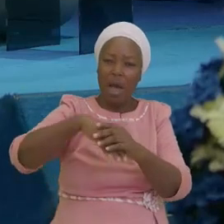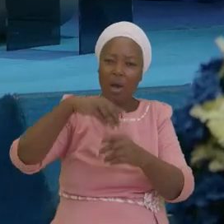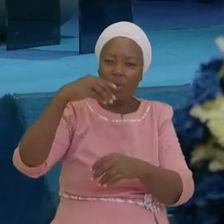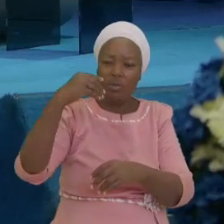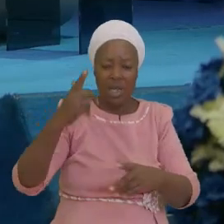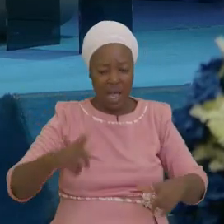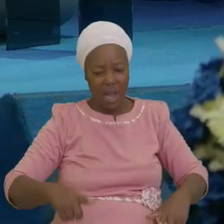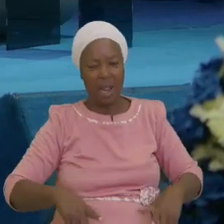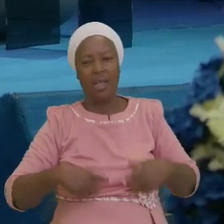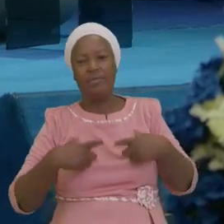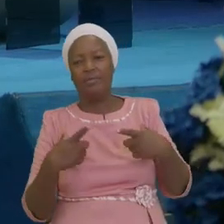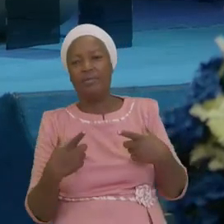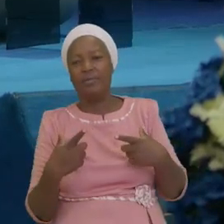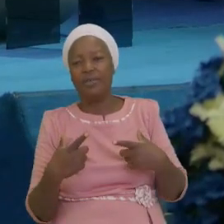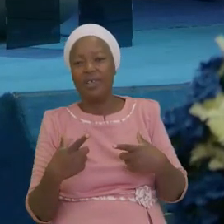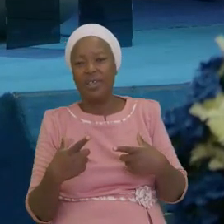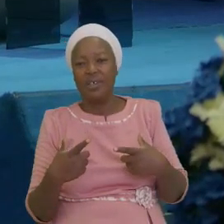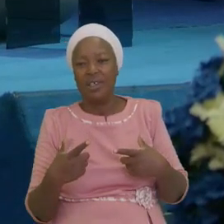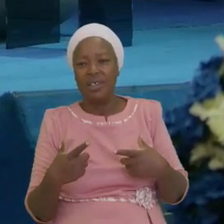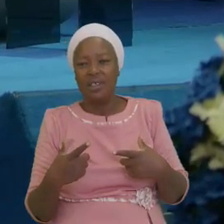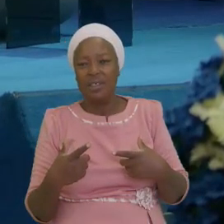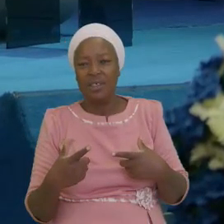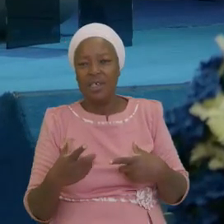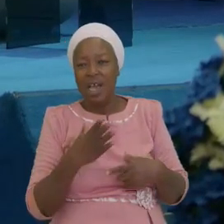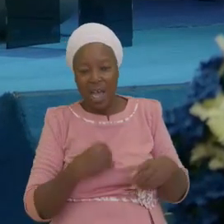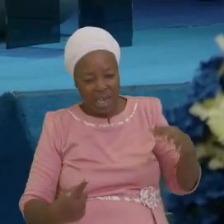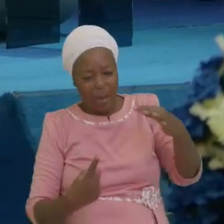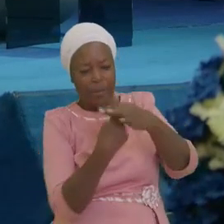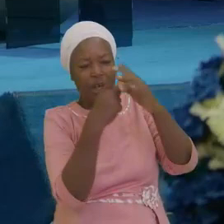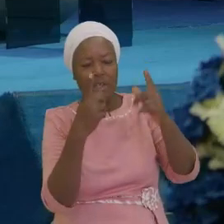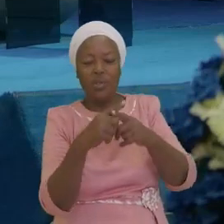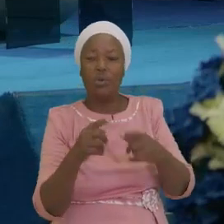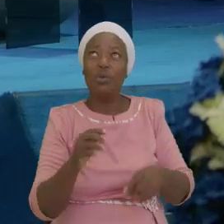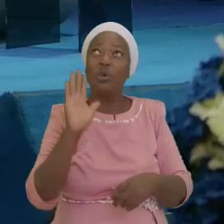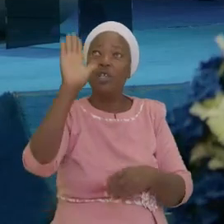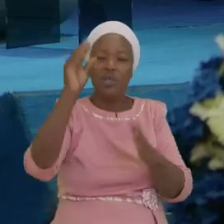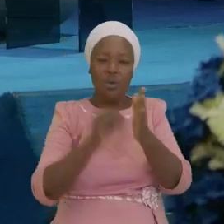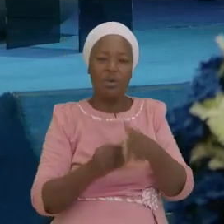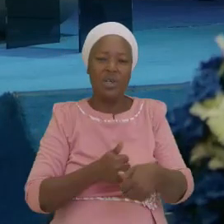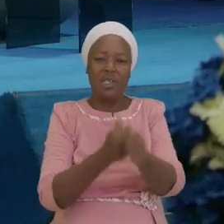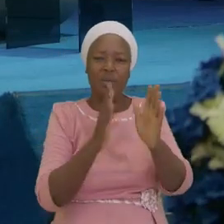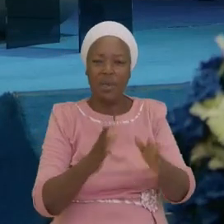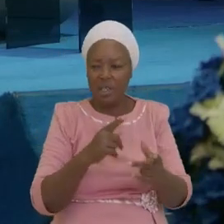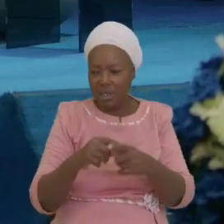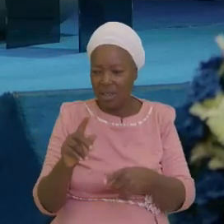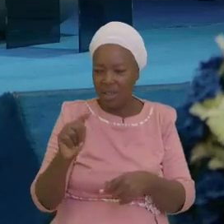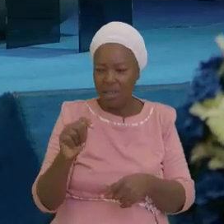alive. And he appeared to his own disciples. He said, Thomas, come on